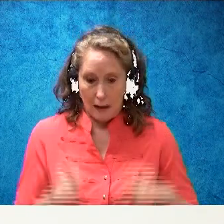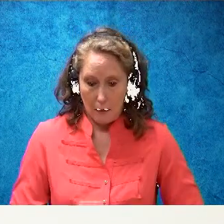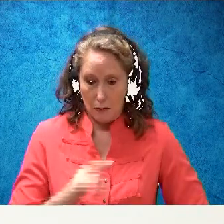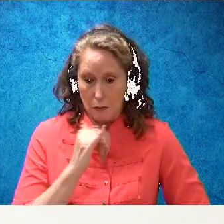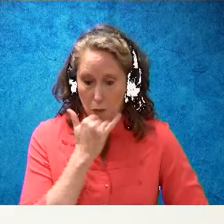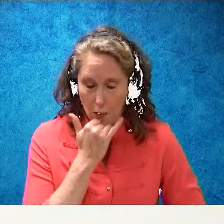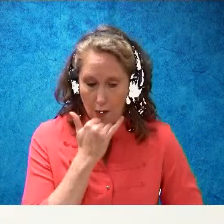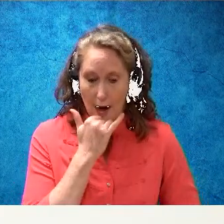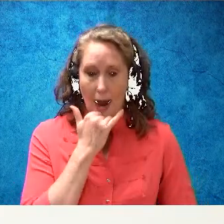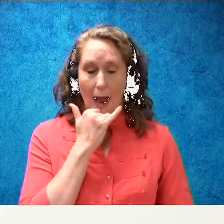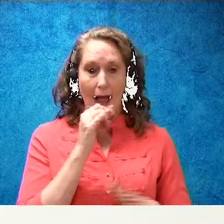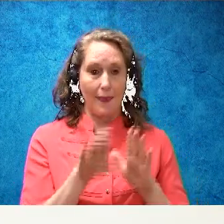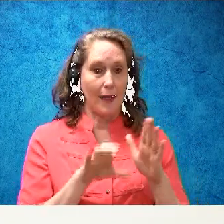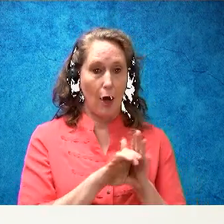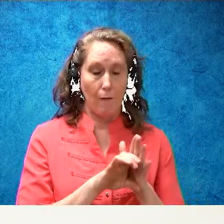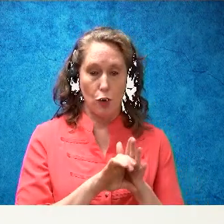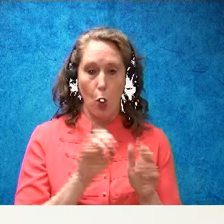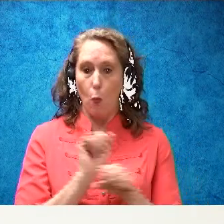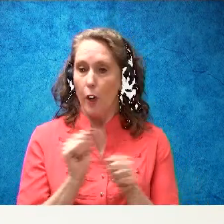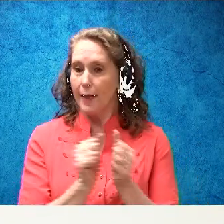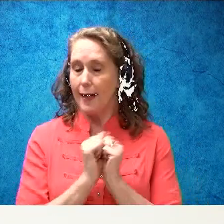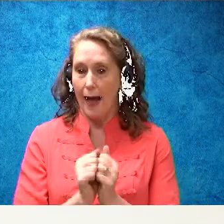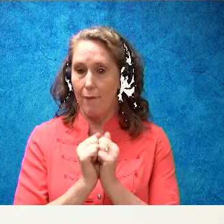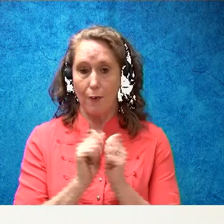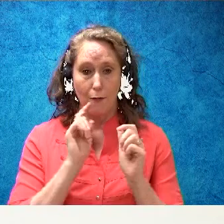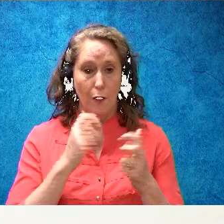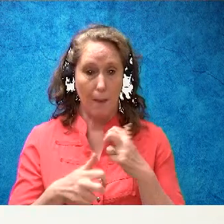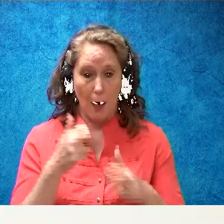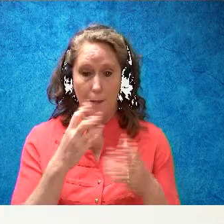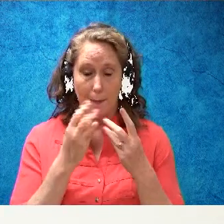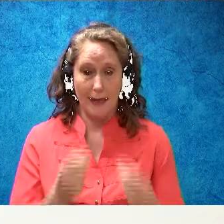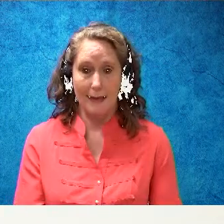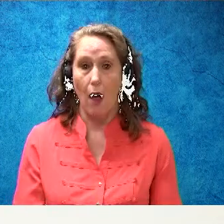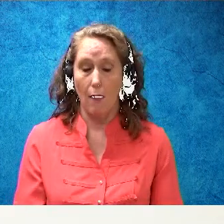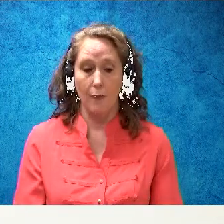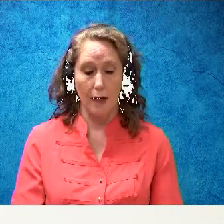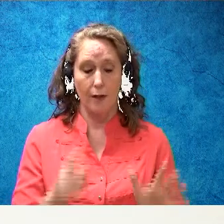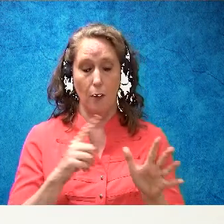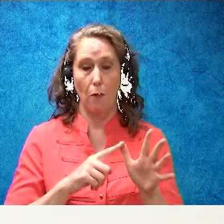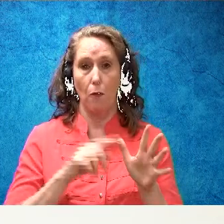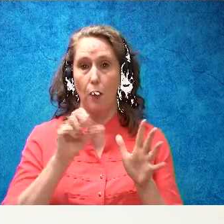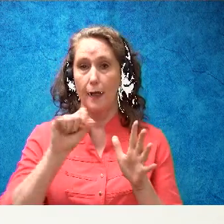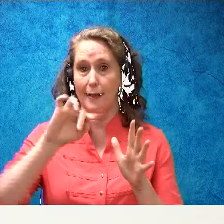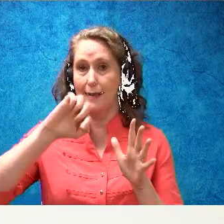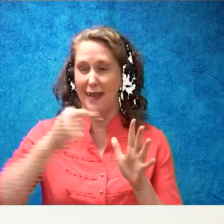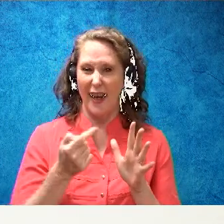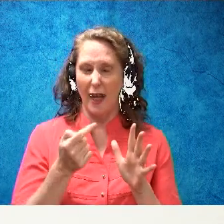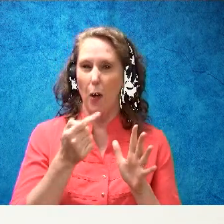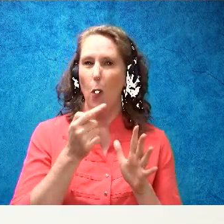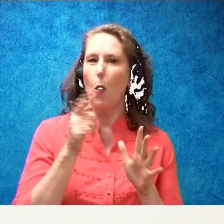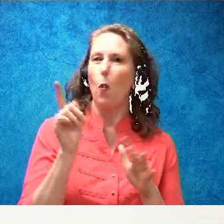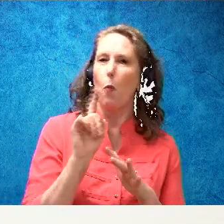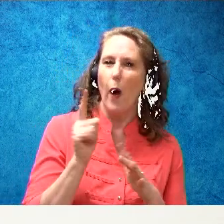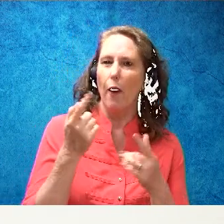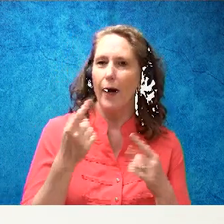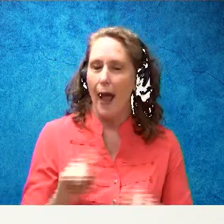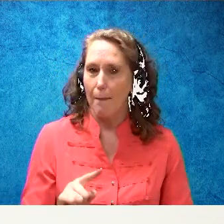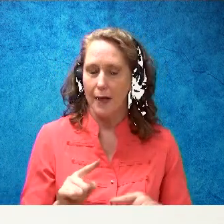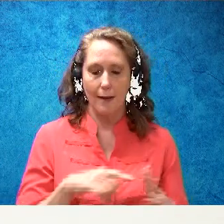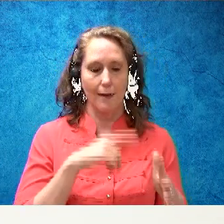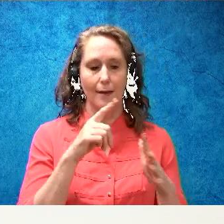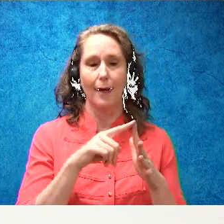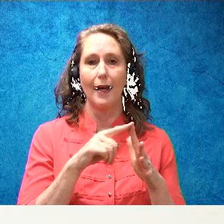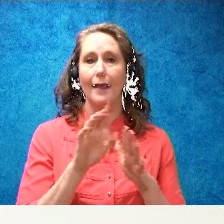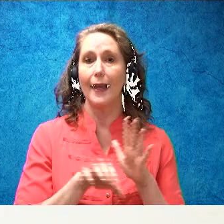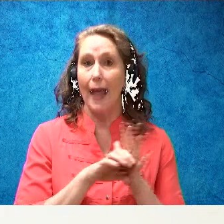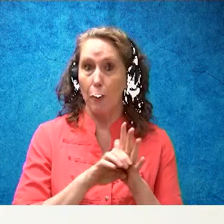work together to try to solve the problem. Good, so far we have setting, characters, problem. All right, what